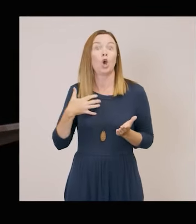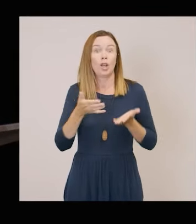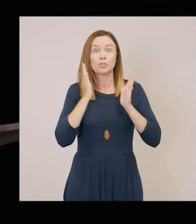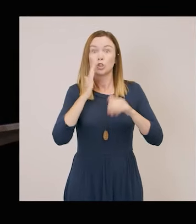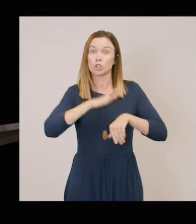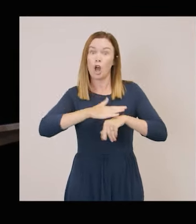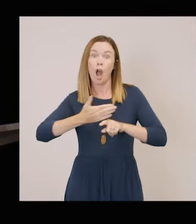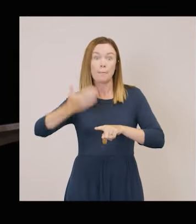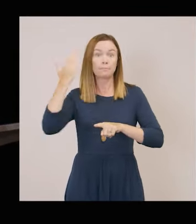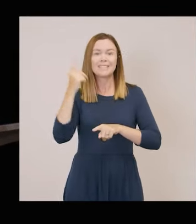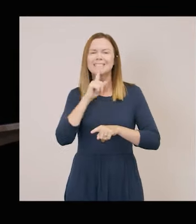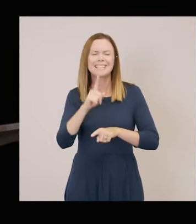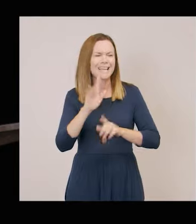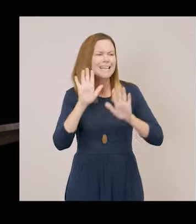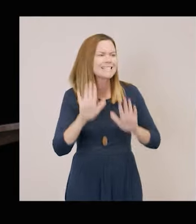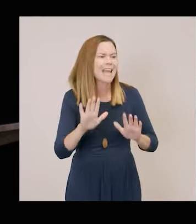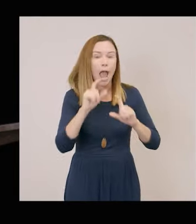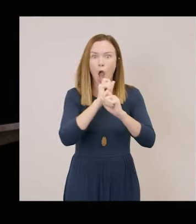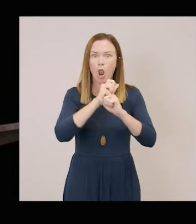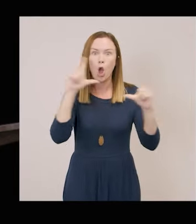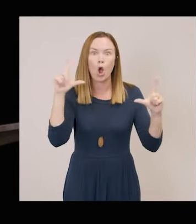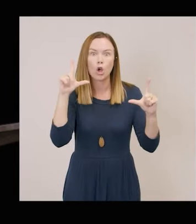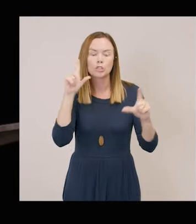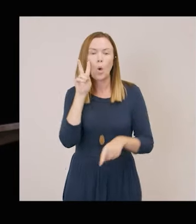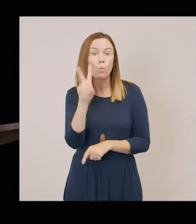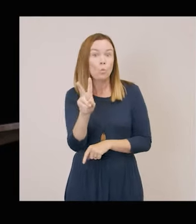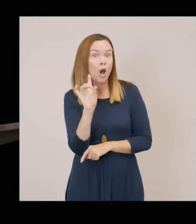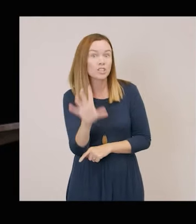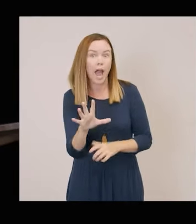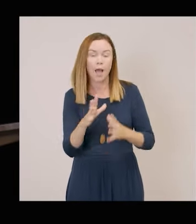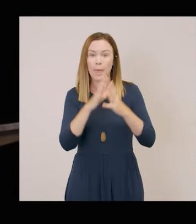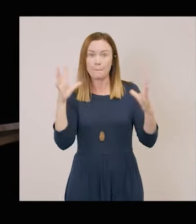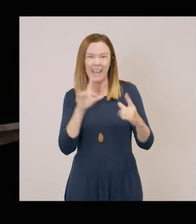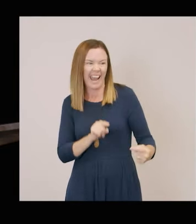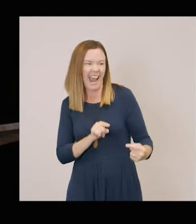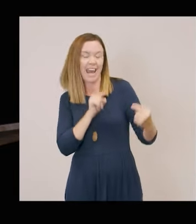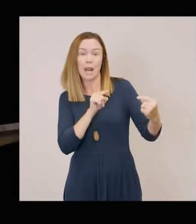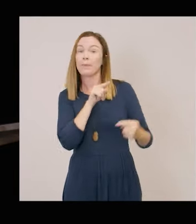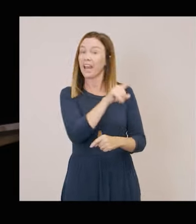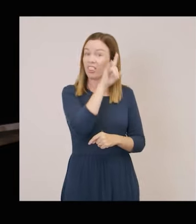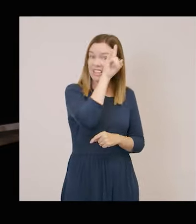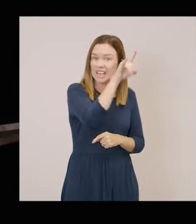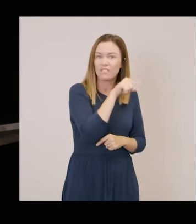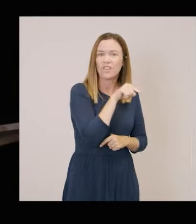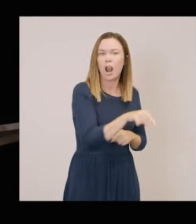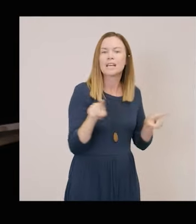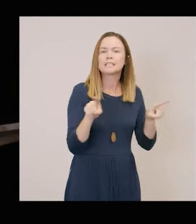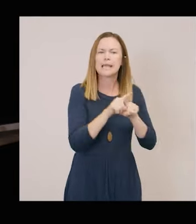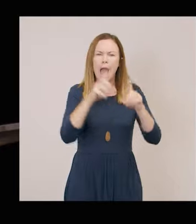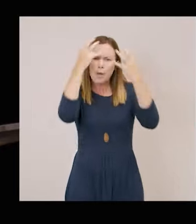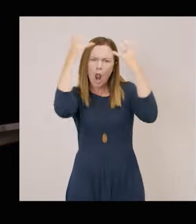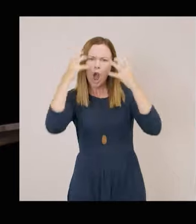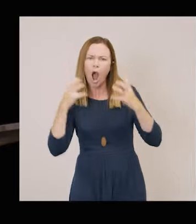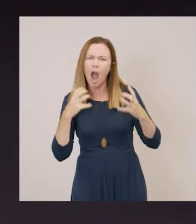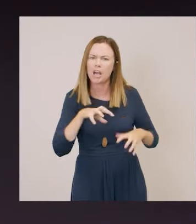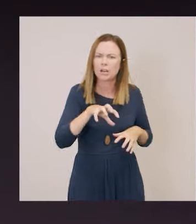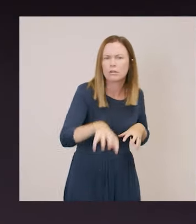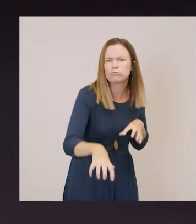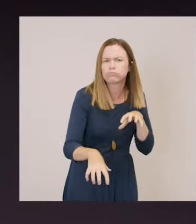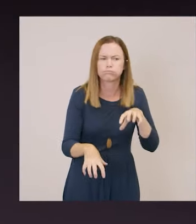alert. Watch out for your great enemy, the devil. He prowls around like a roaring